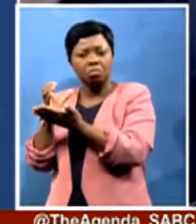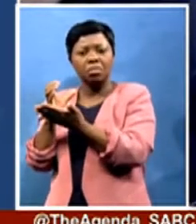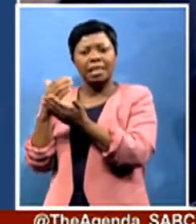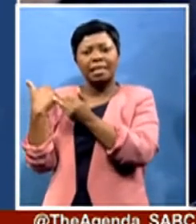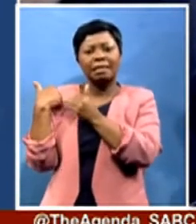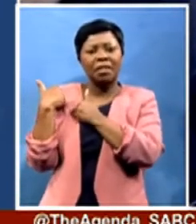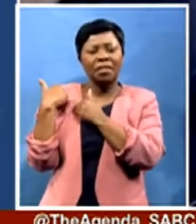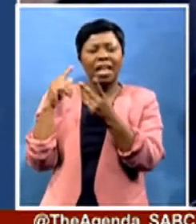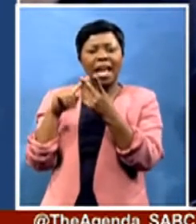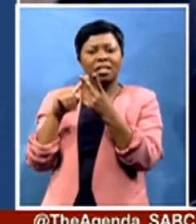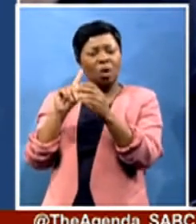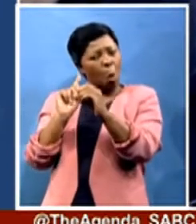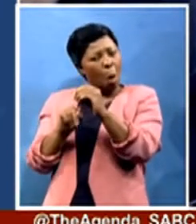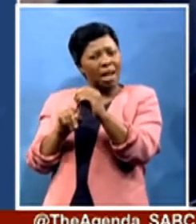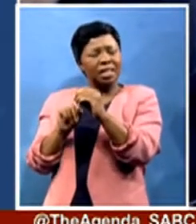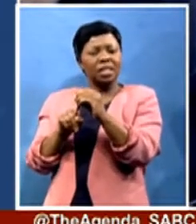process to resume.